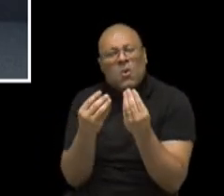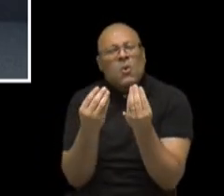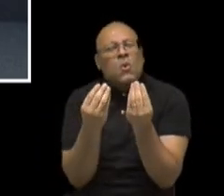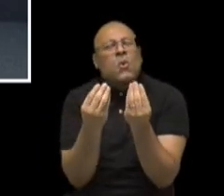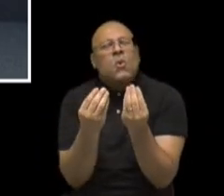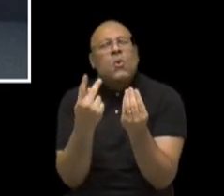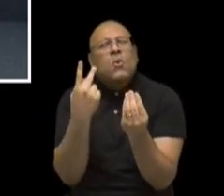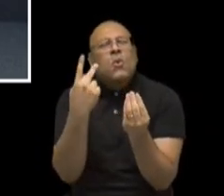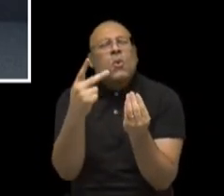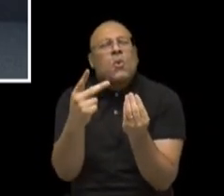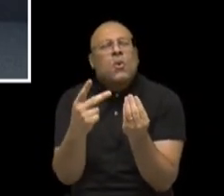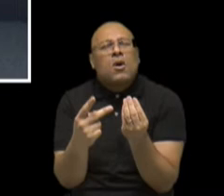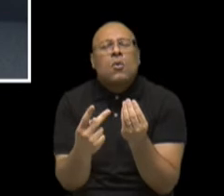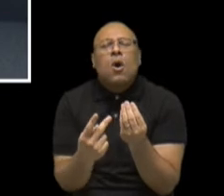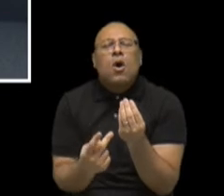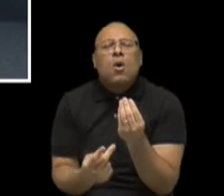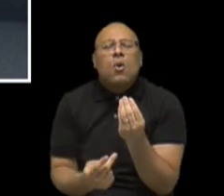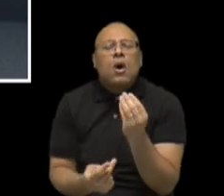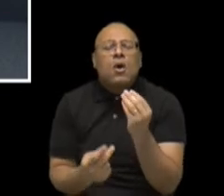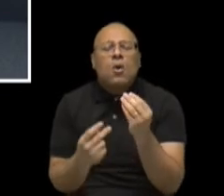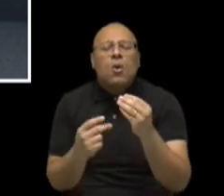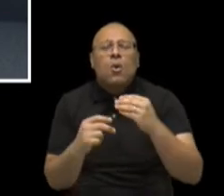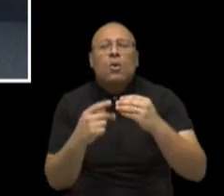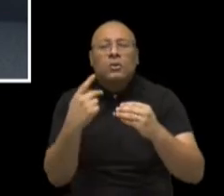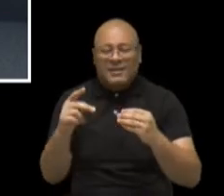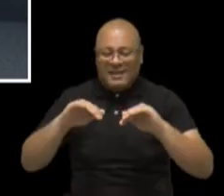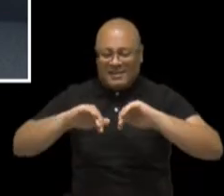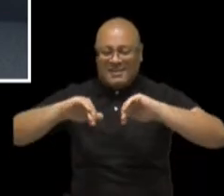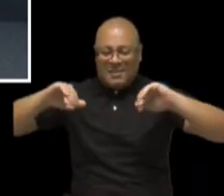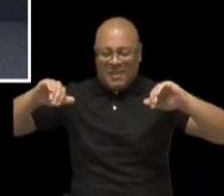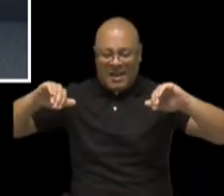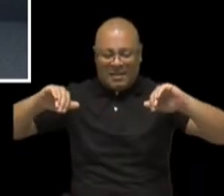What is the B side for Margherita?